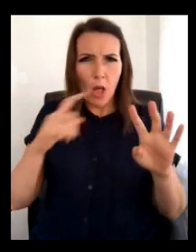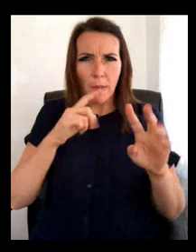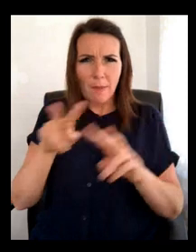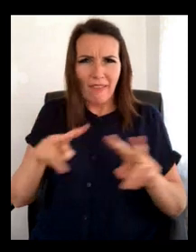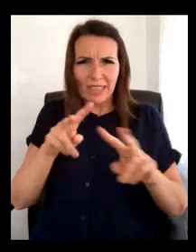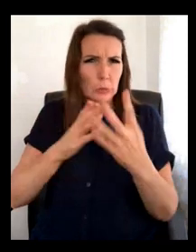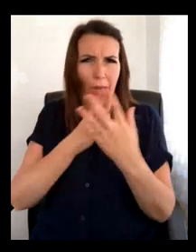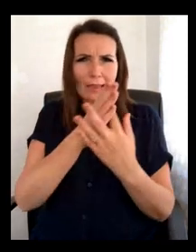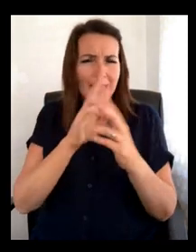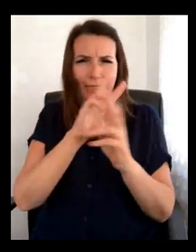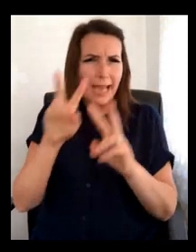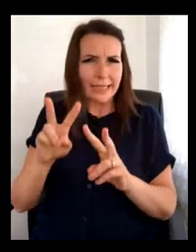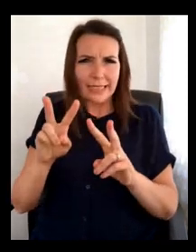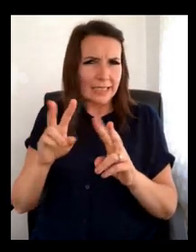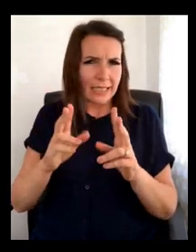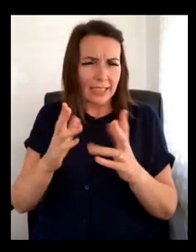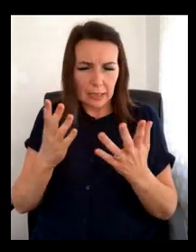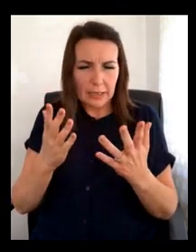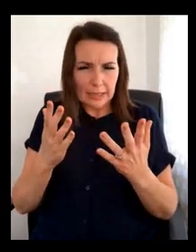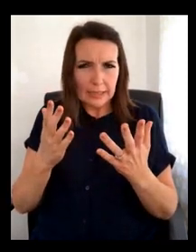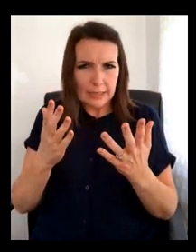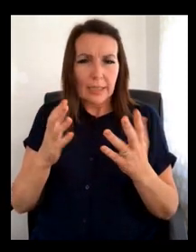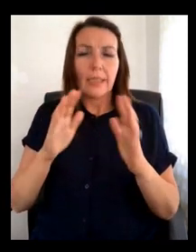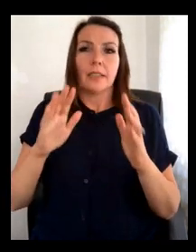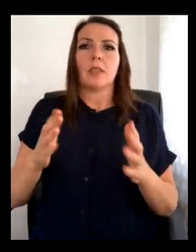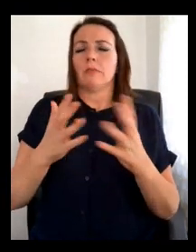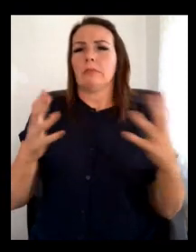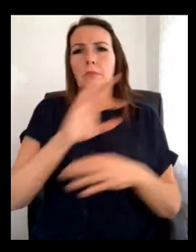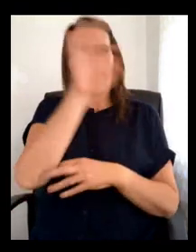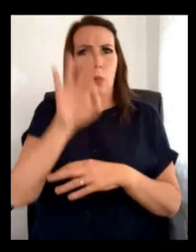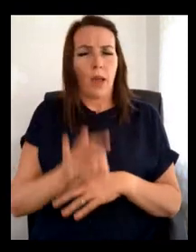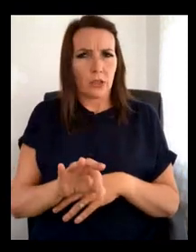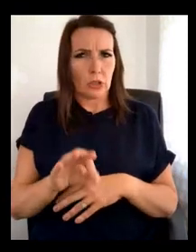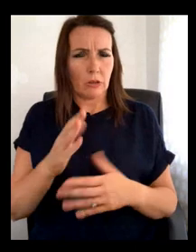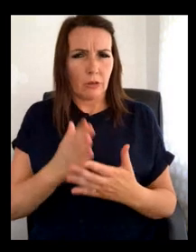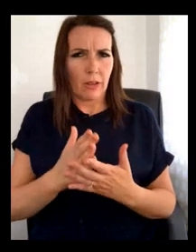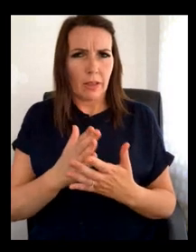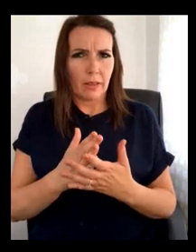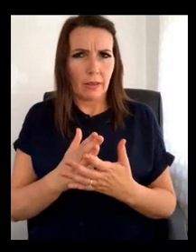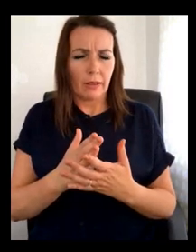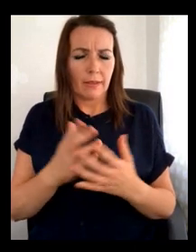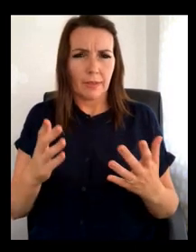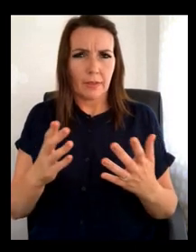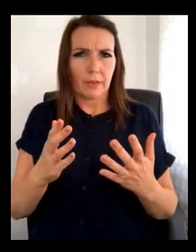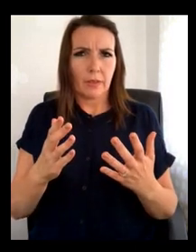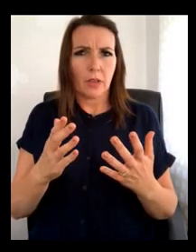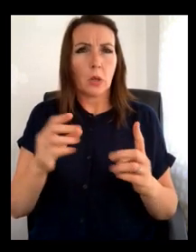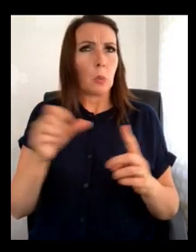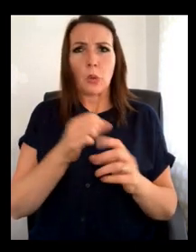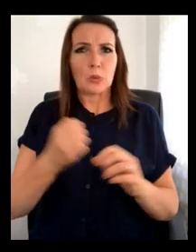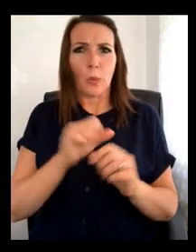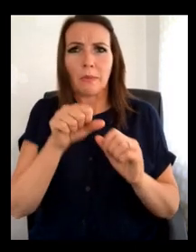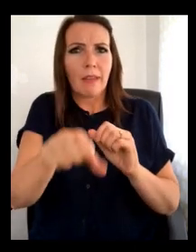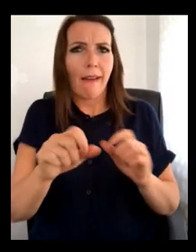you all. I think that's an enormous question in terms of the way it's framed as like, what should we do? What must we do? And I'm